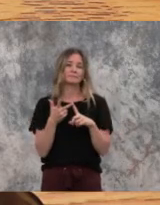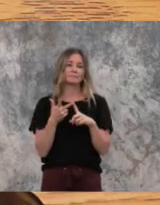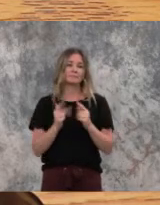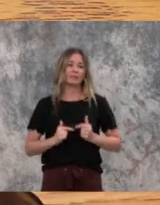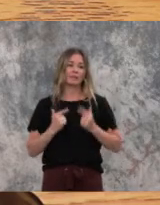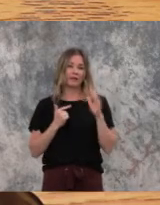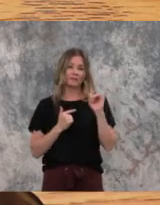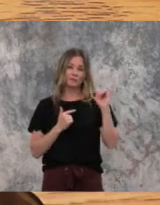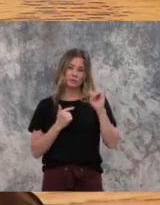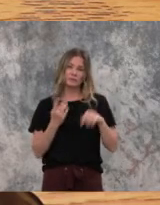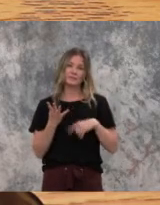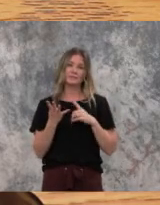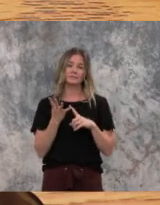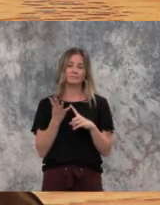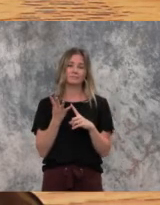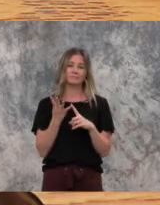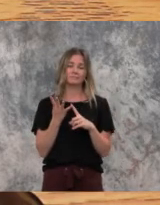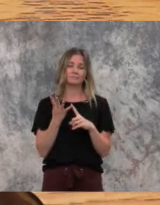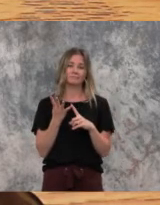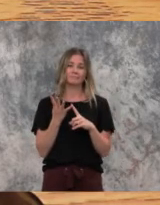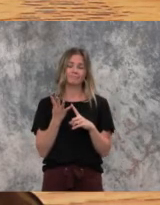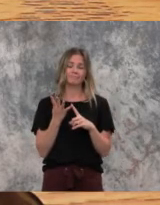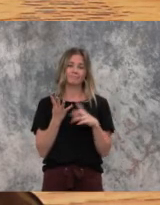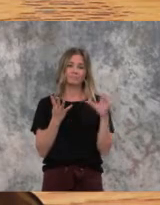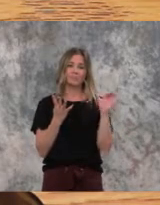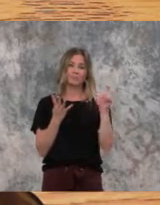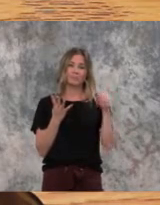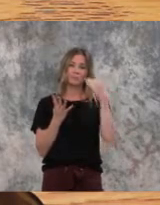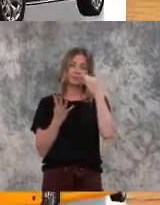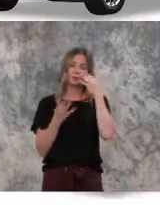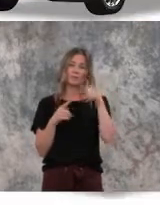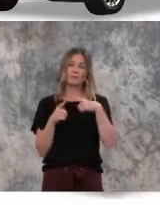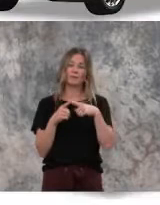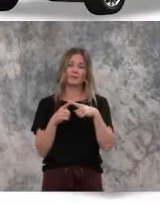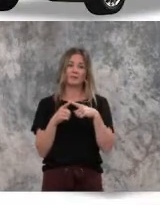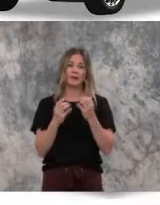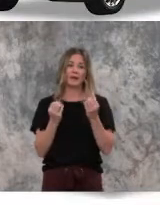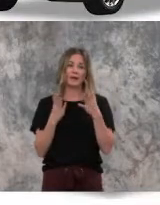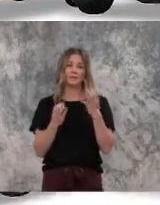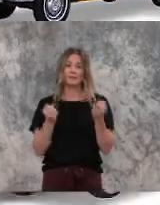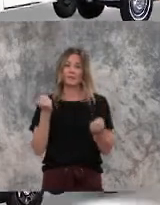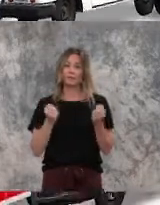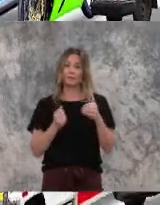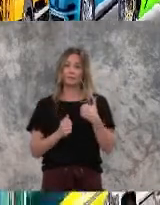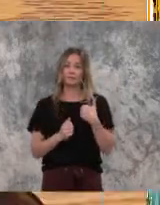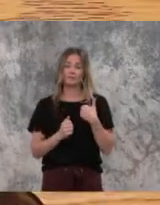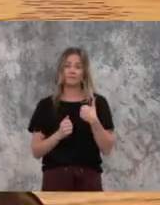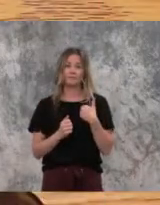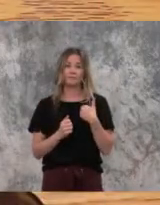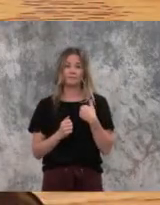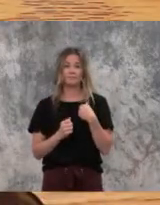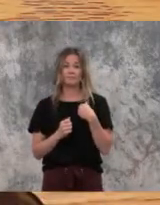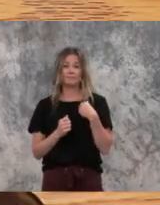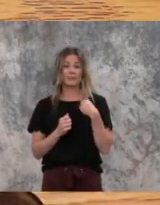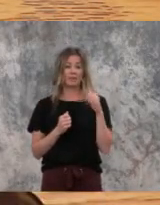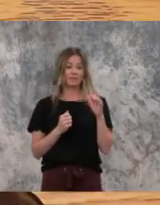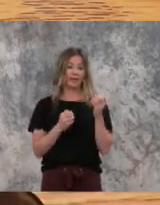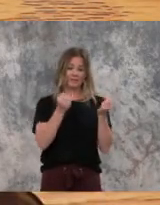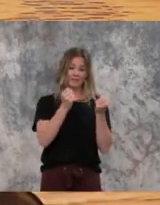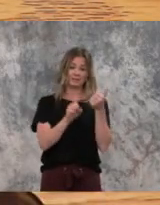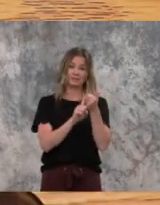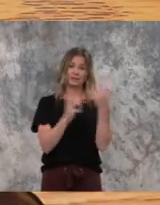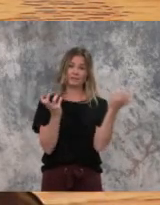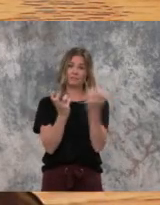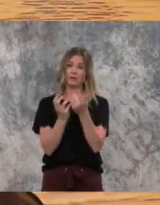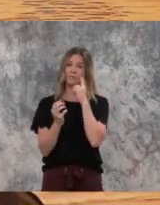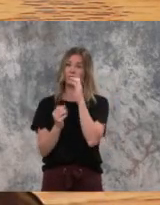life insurance. We also need to know about how many vehicles you have. Is it adapted for a disability? Do you